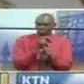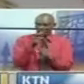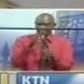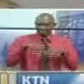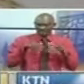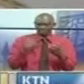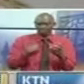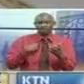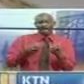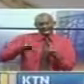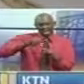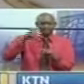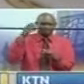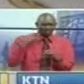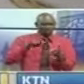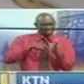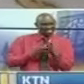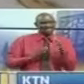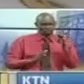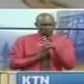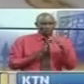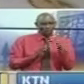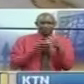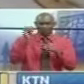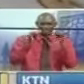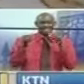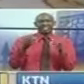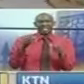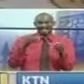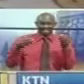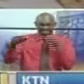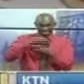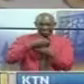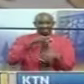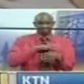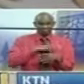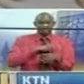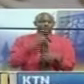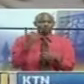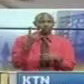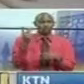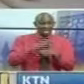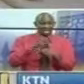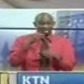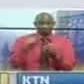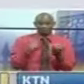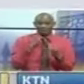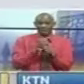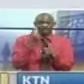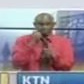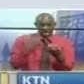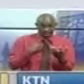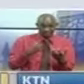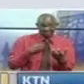the production of one's key, of Kenya's foreign exchange earner. Now, during a two-day workshop held at the Dedan Kimathi University of